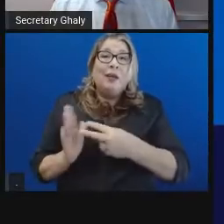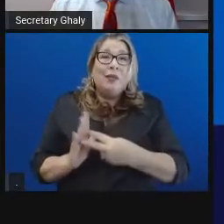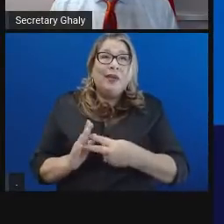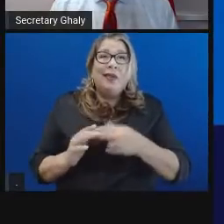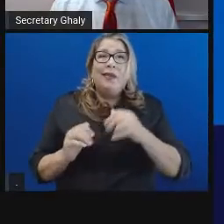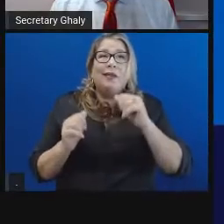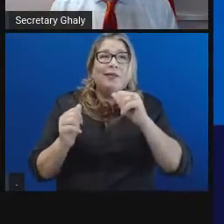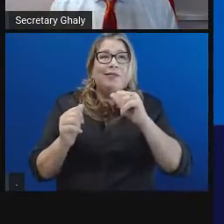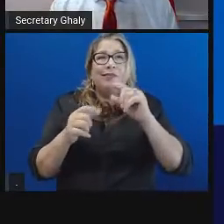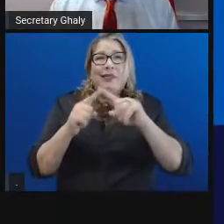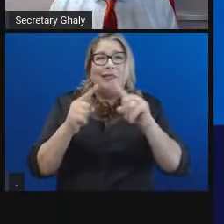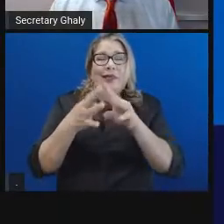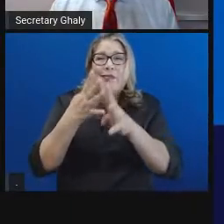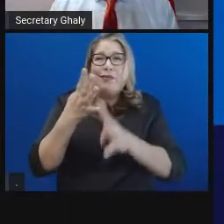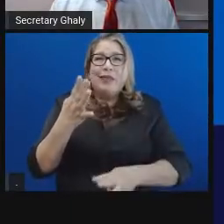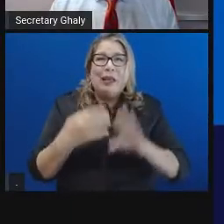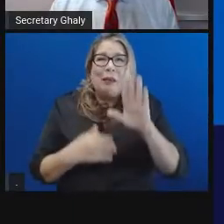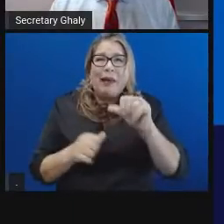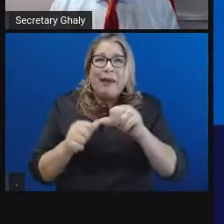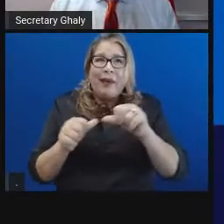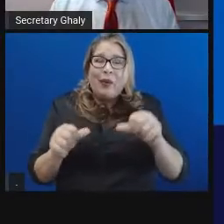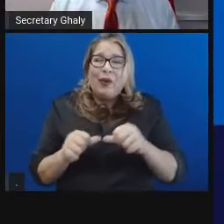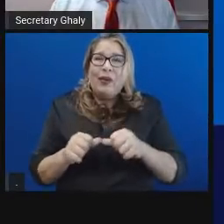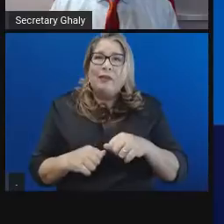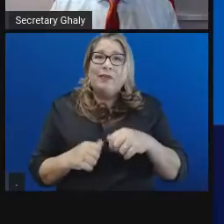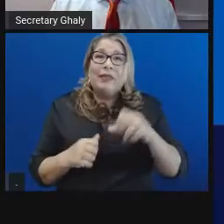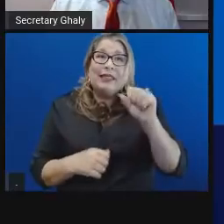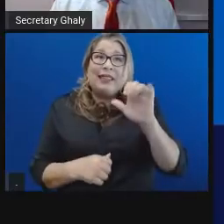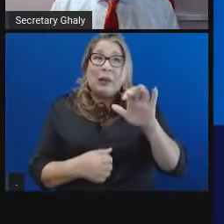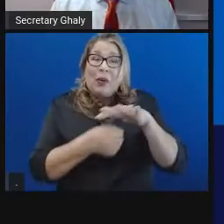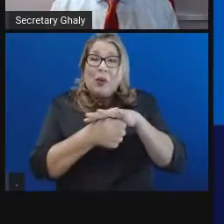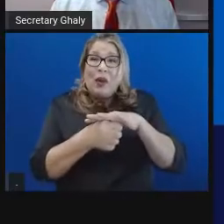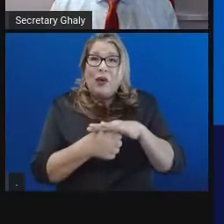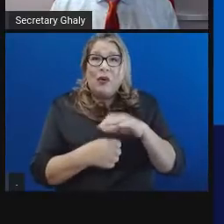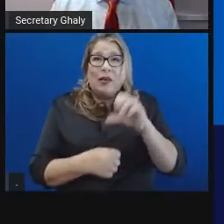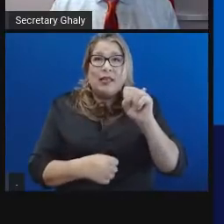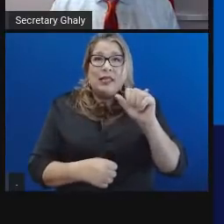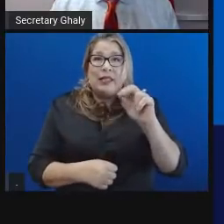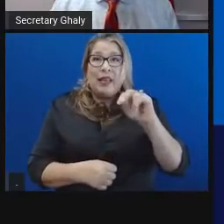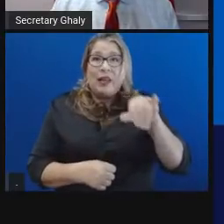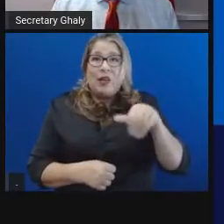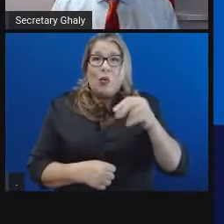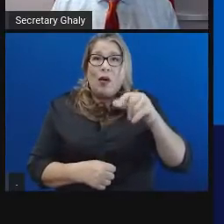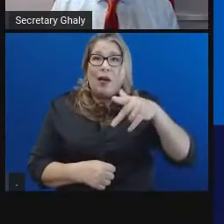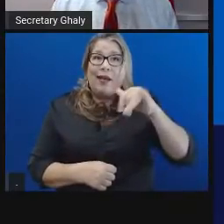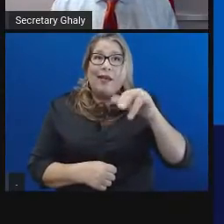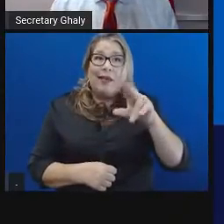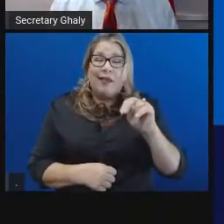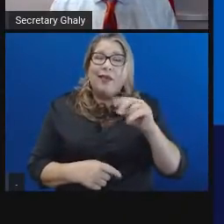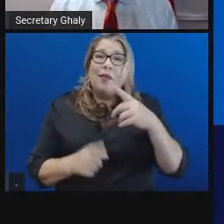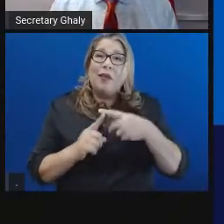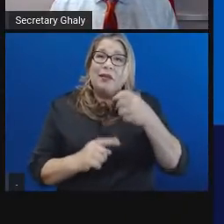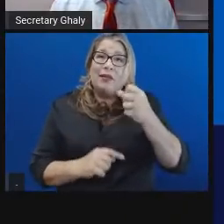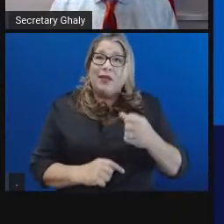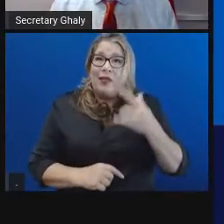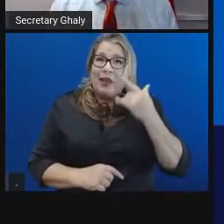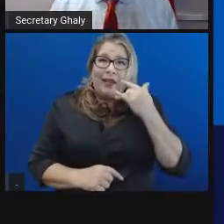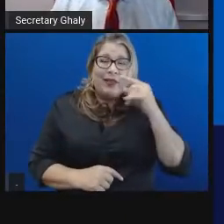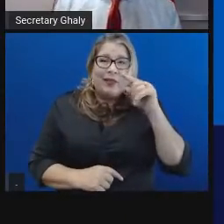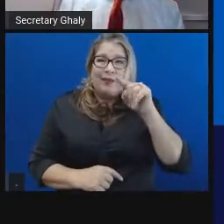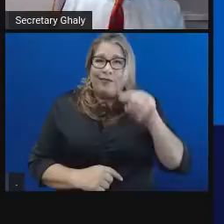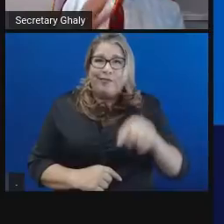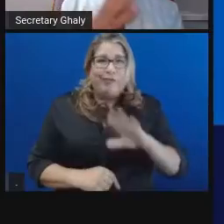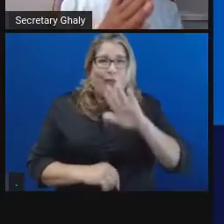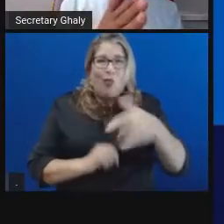the regional stay-at-home order, that we committed to, after 3 weeks, to begin running